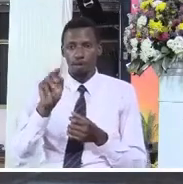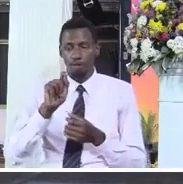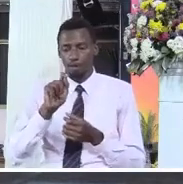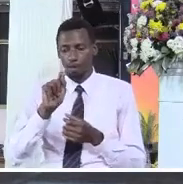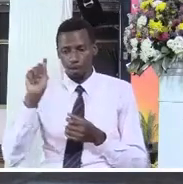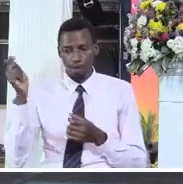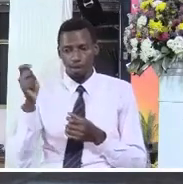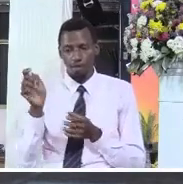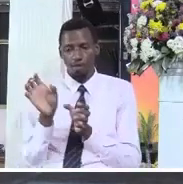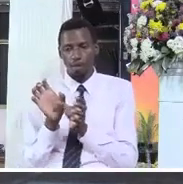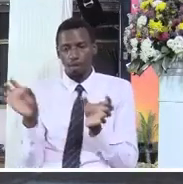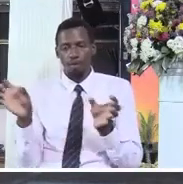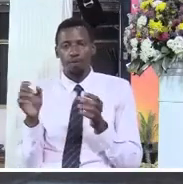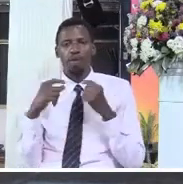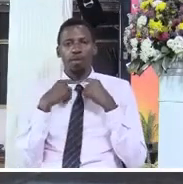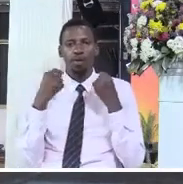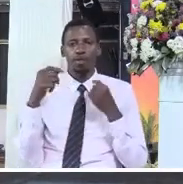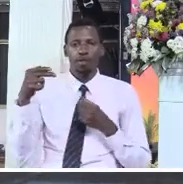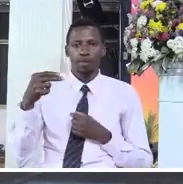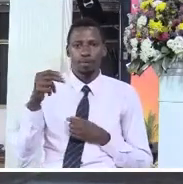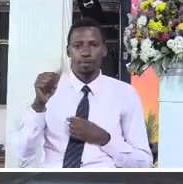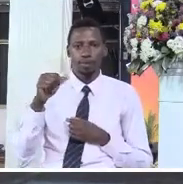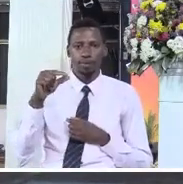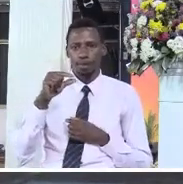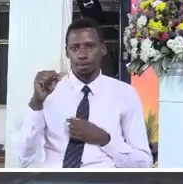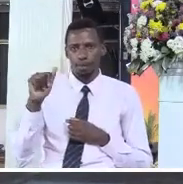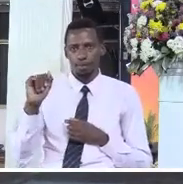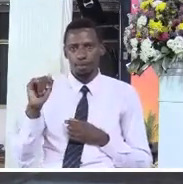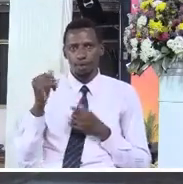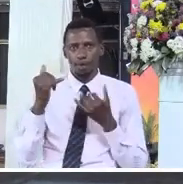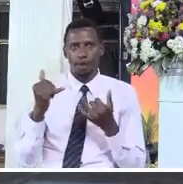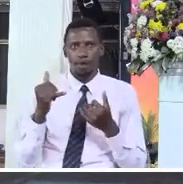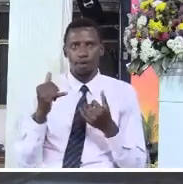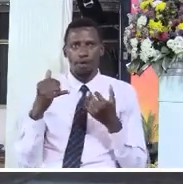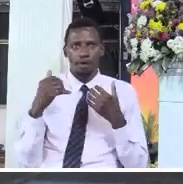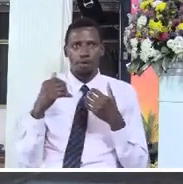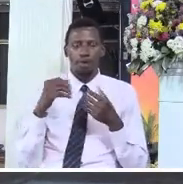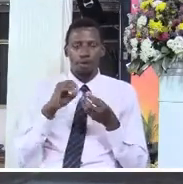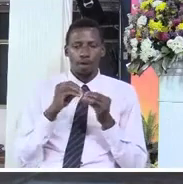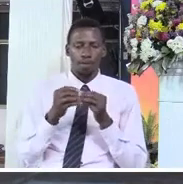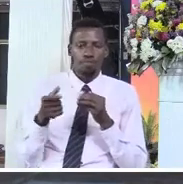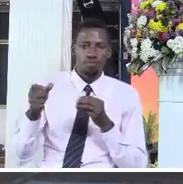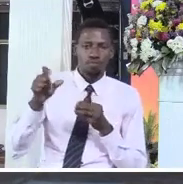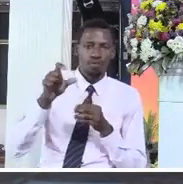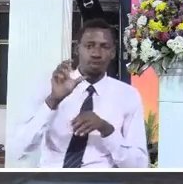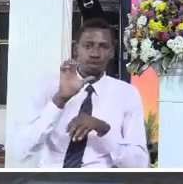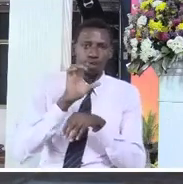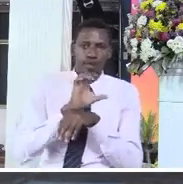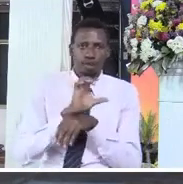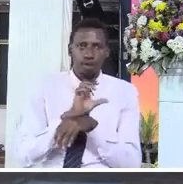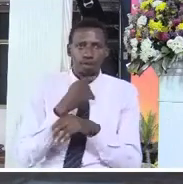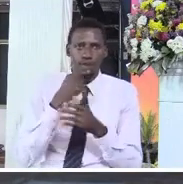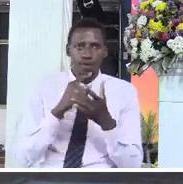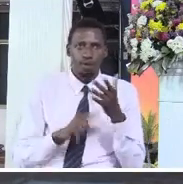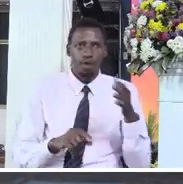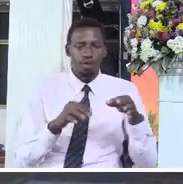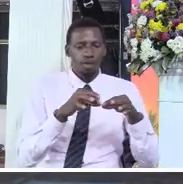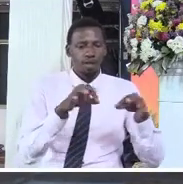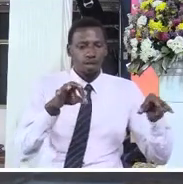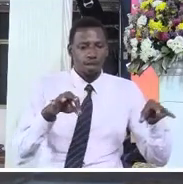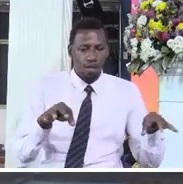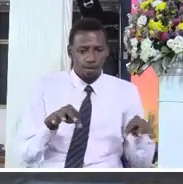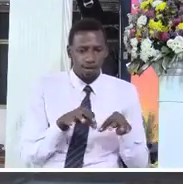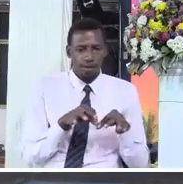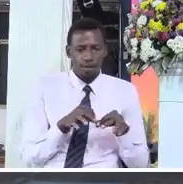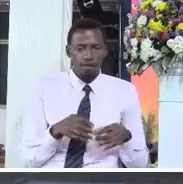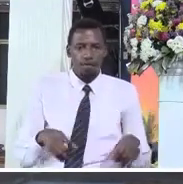Now, because the number has increased, the church has now been forced to ensure that at fields and conference levels, there